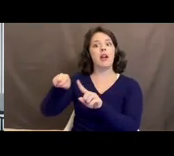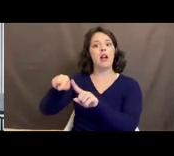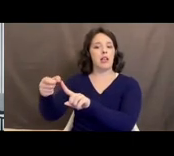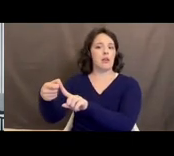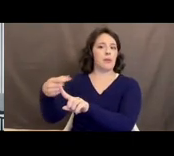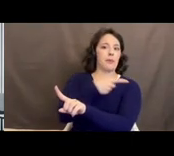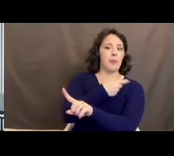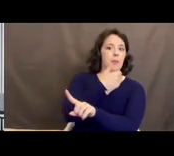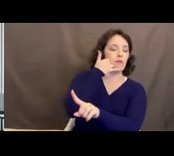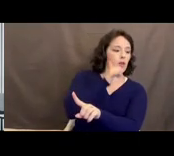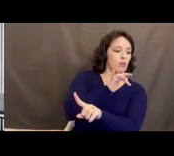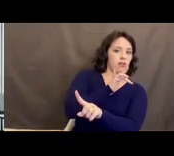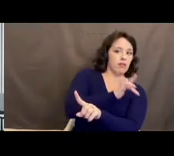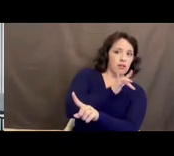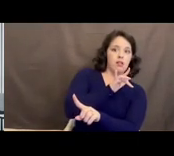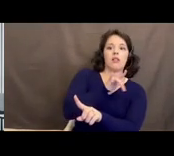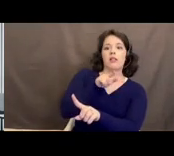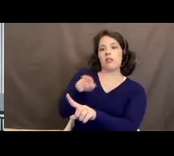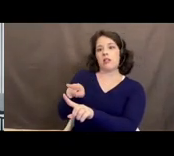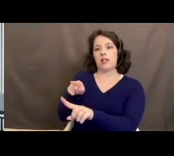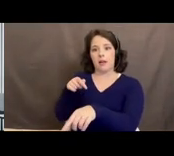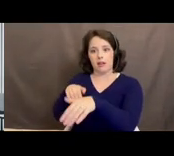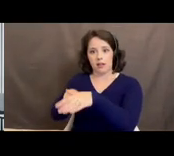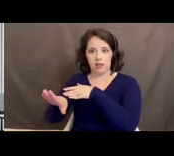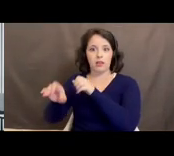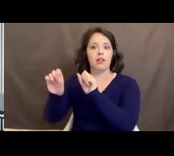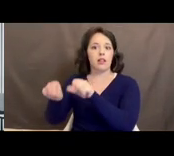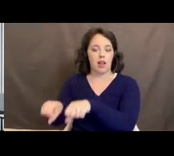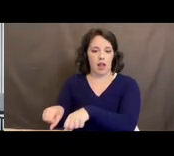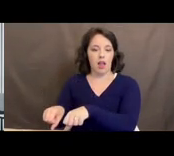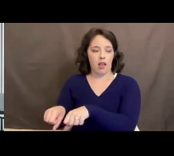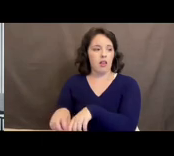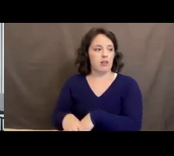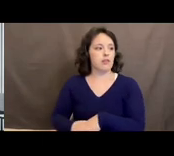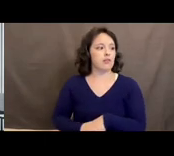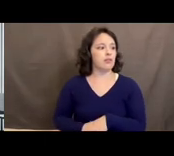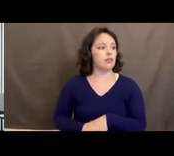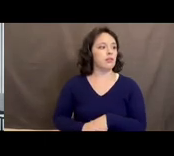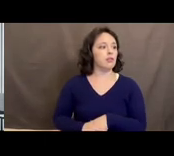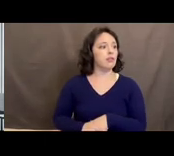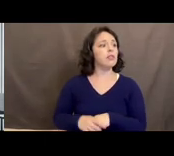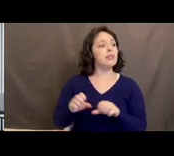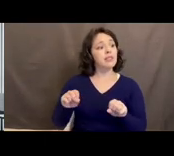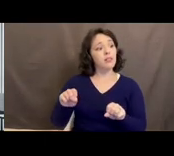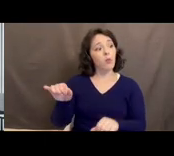over to the right here, you can see notarization on that form,